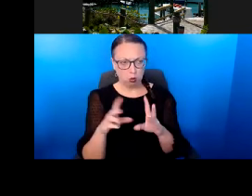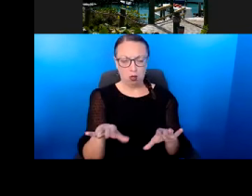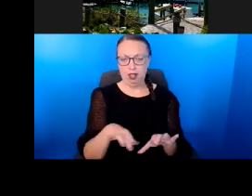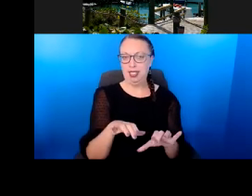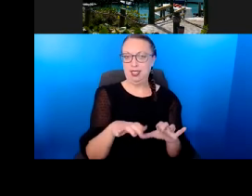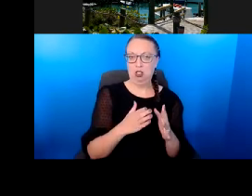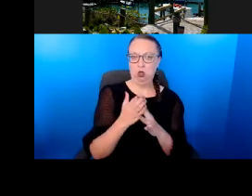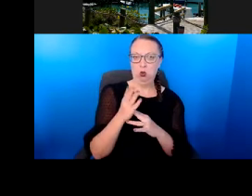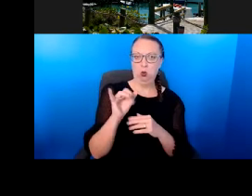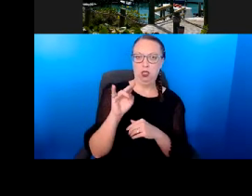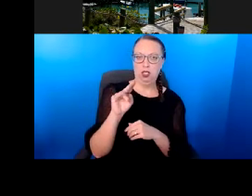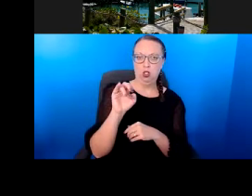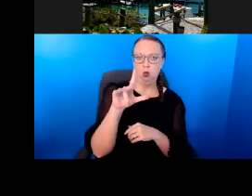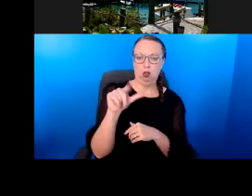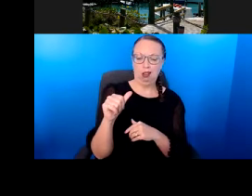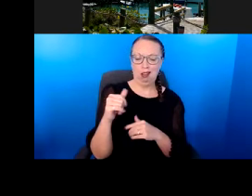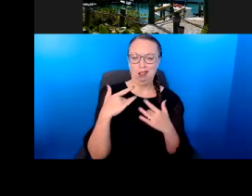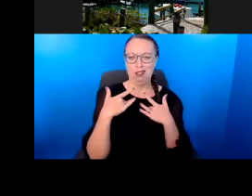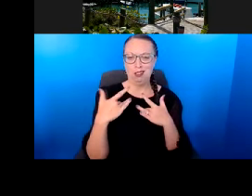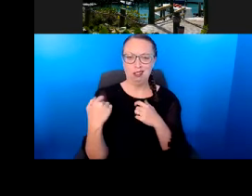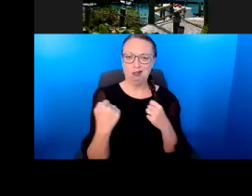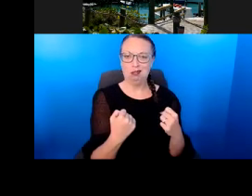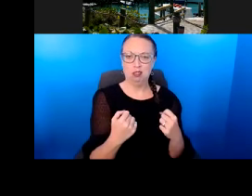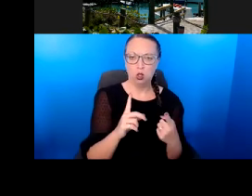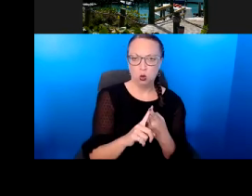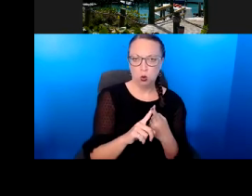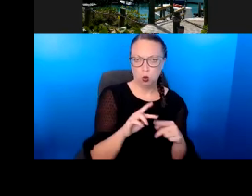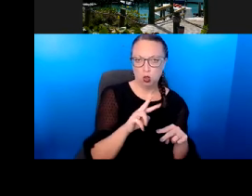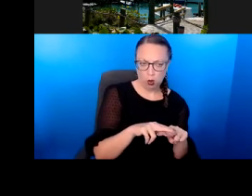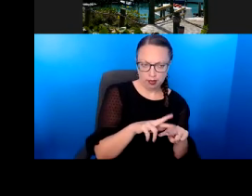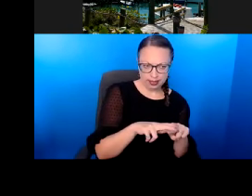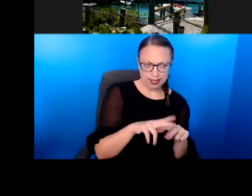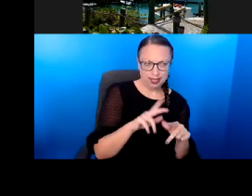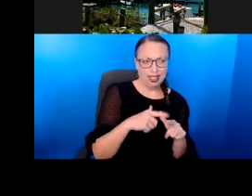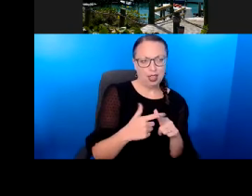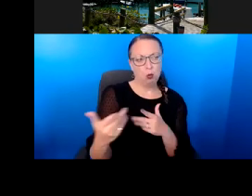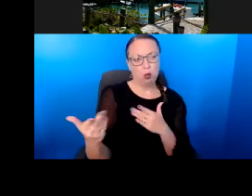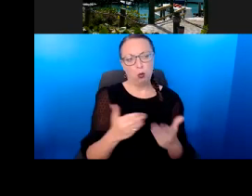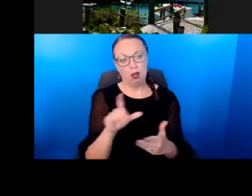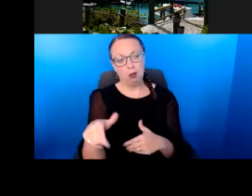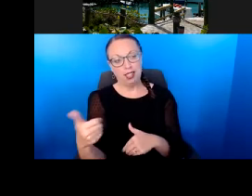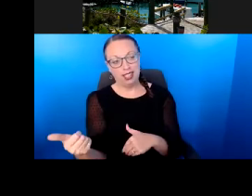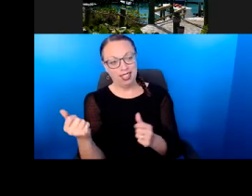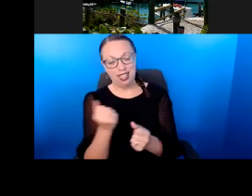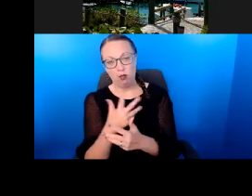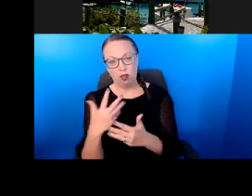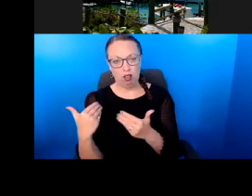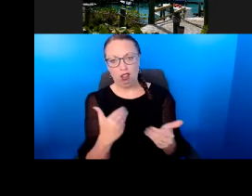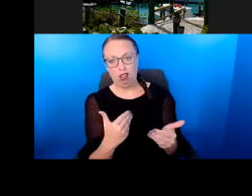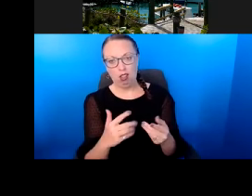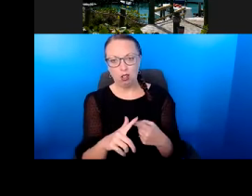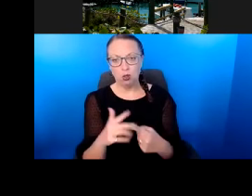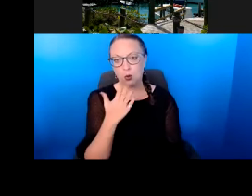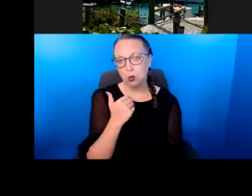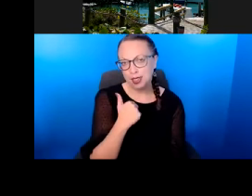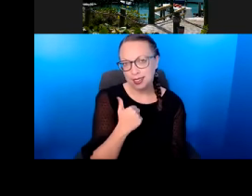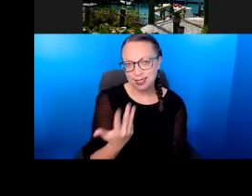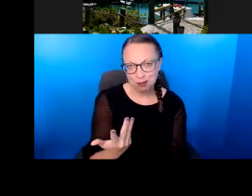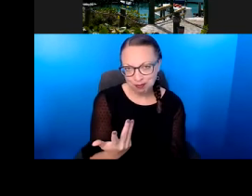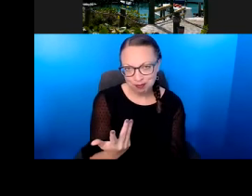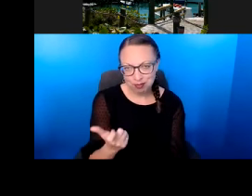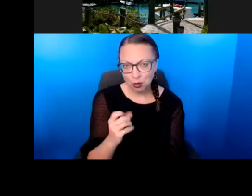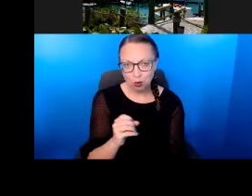insula was biased towards salty, brought that subject in again another time, and everything was biased towards sweet. So no evidence